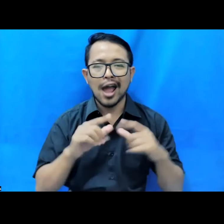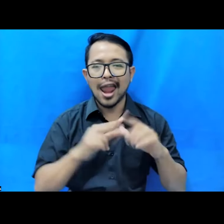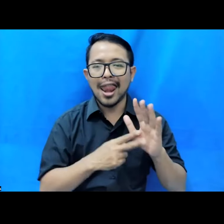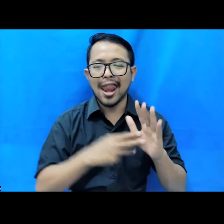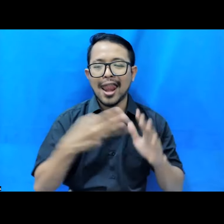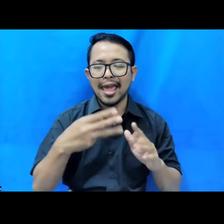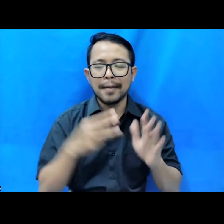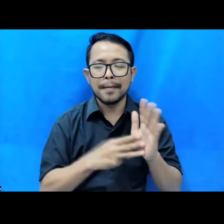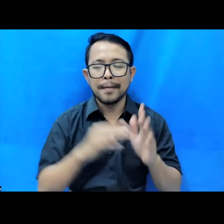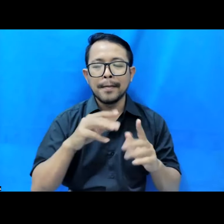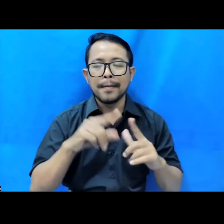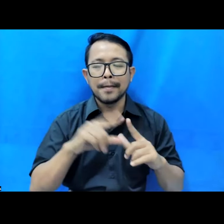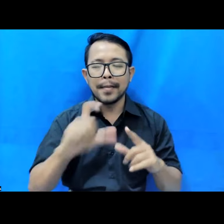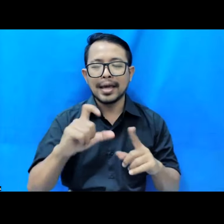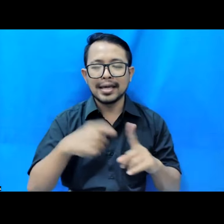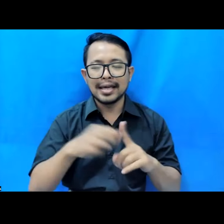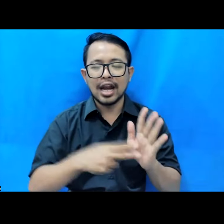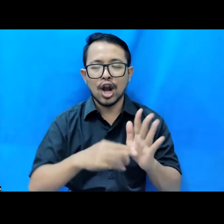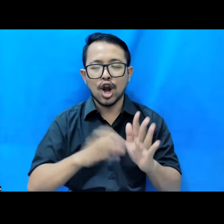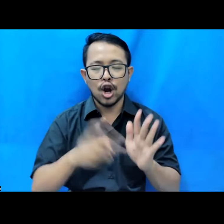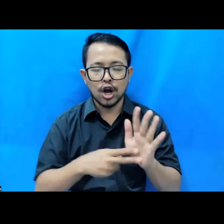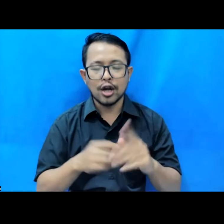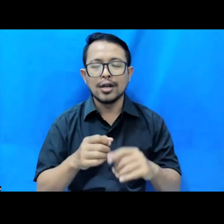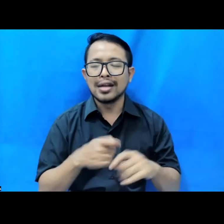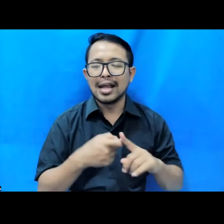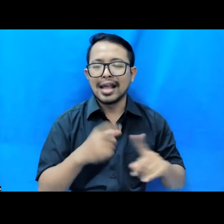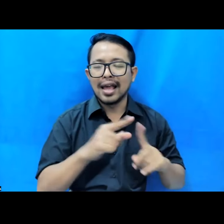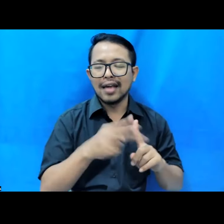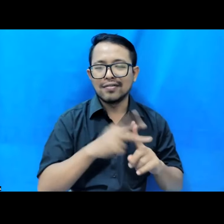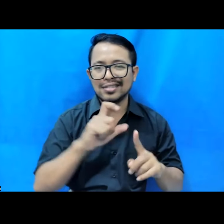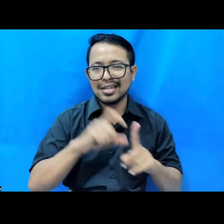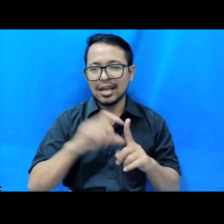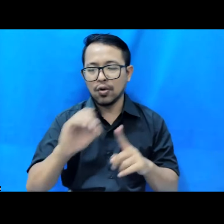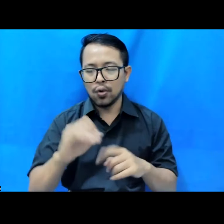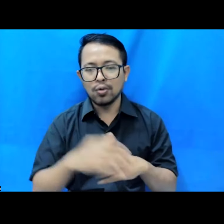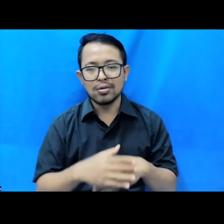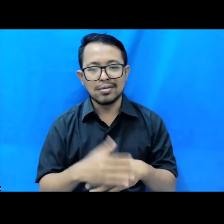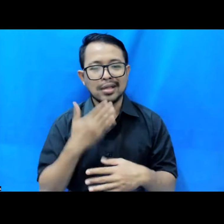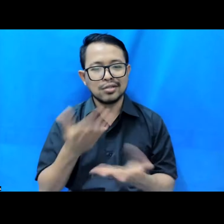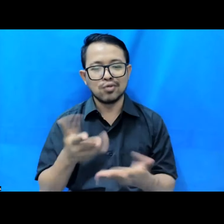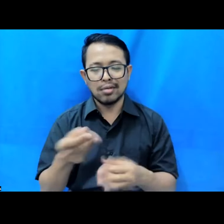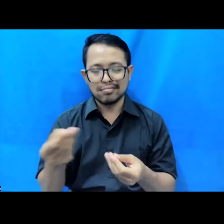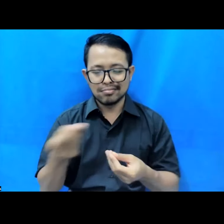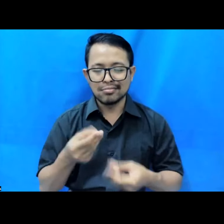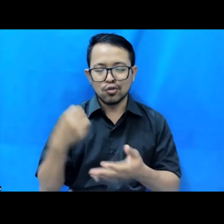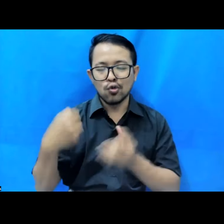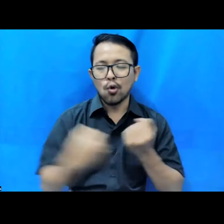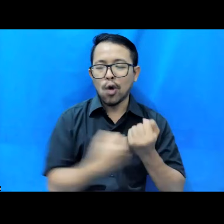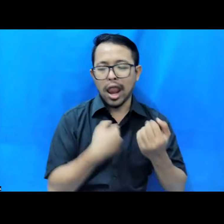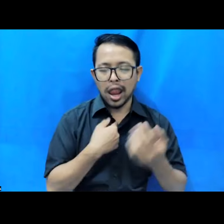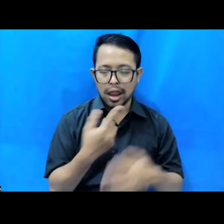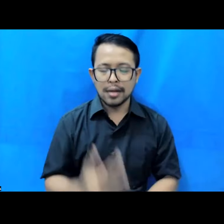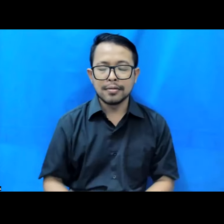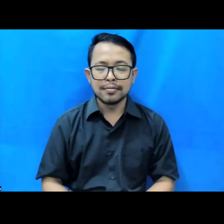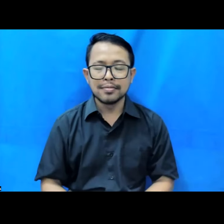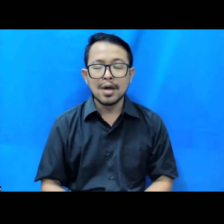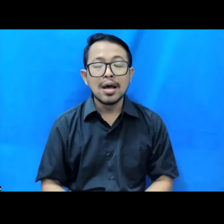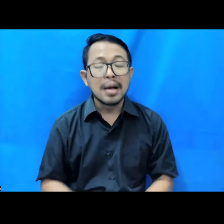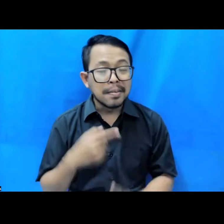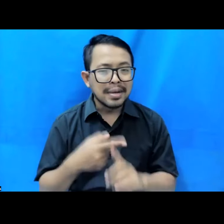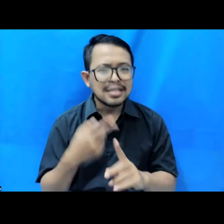Ms. Ibu Anna McKinnon from FCDO. I would also like to thank all of the support that has been given to us